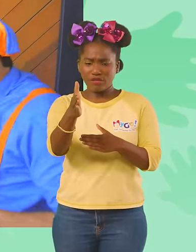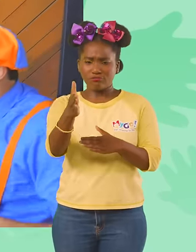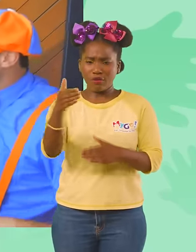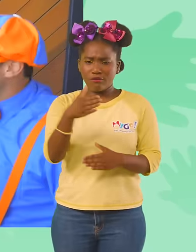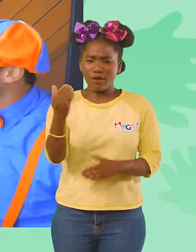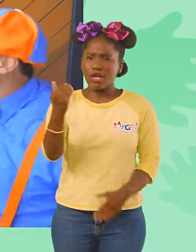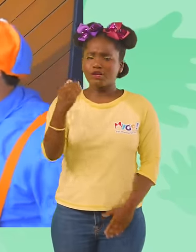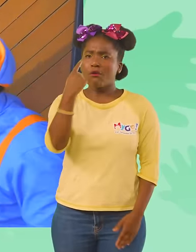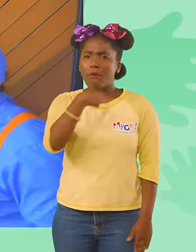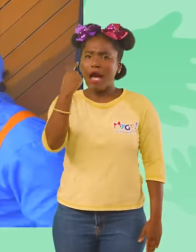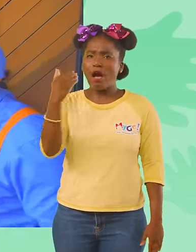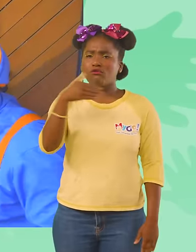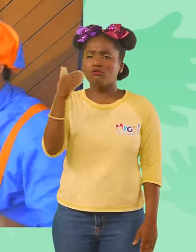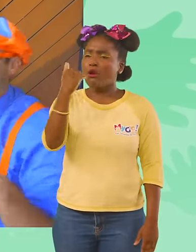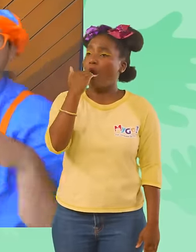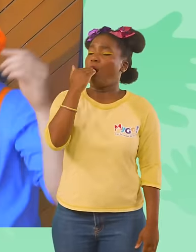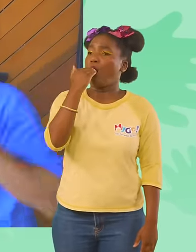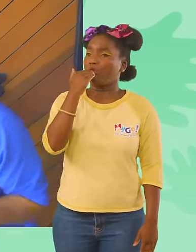mouth. Whoa,